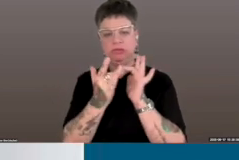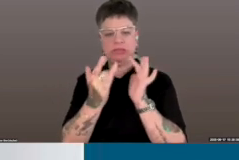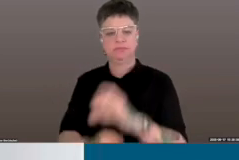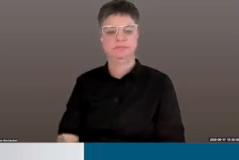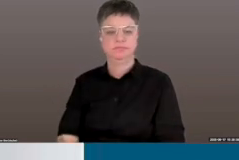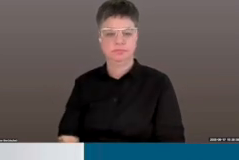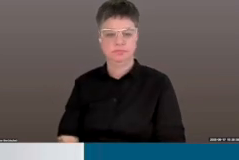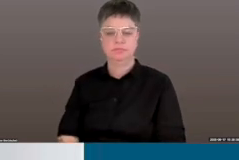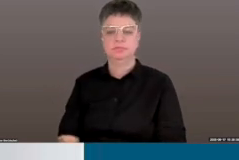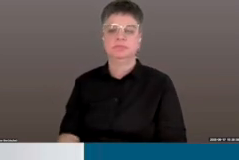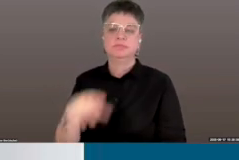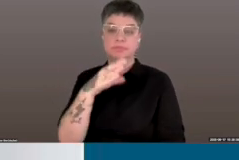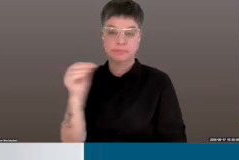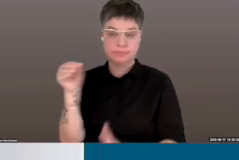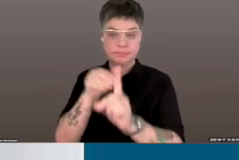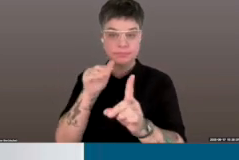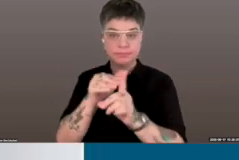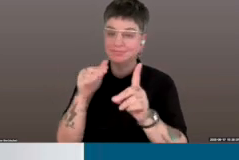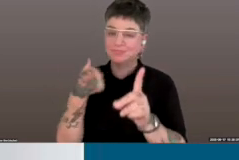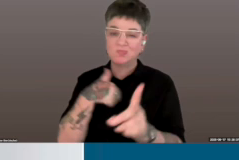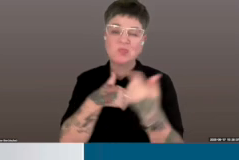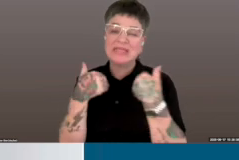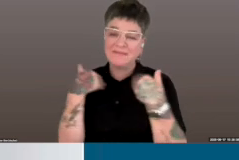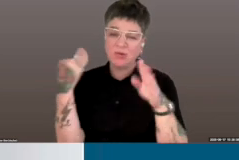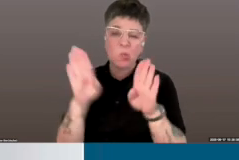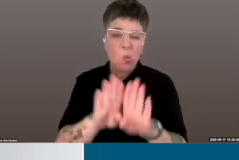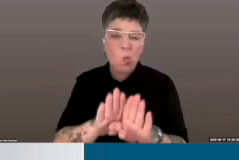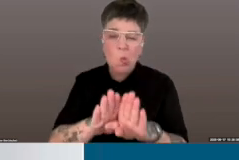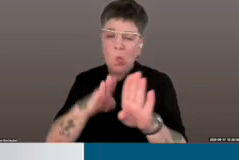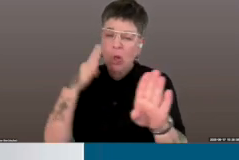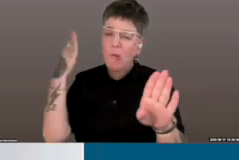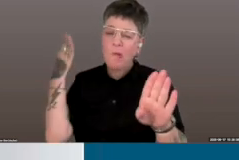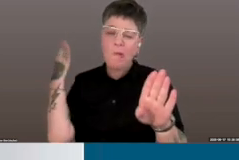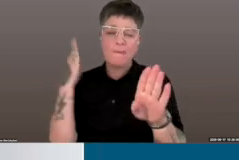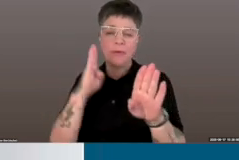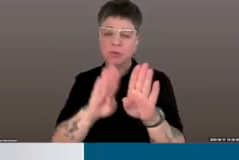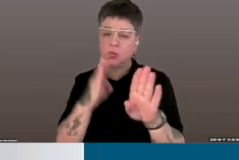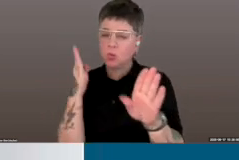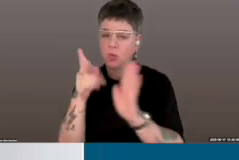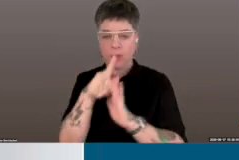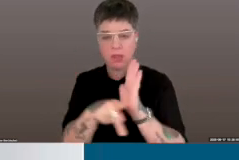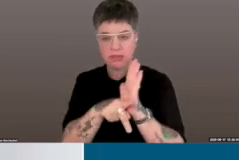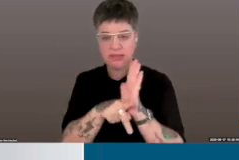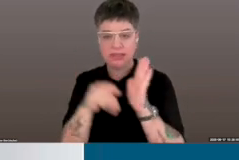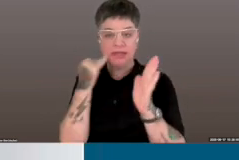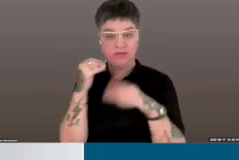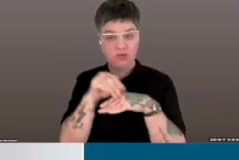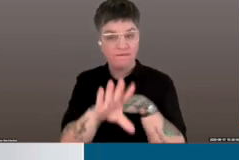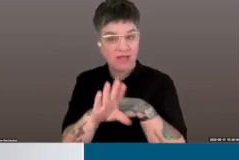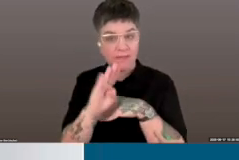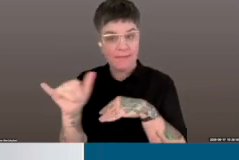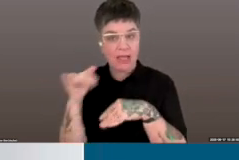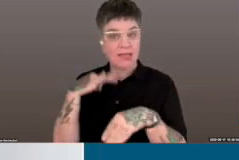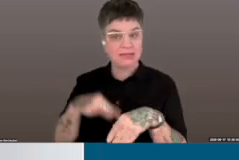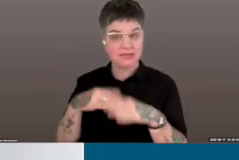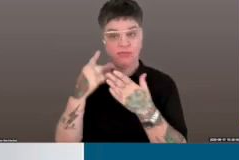So we want to remind you of our open door policy, especially for those that are most affected by our incentive projects. We encourage